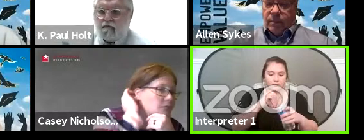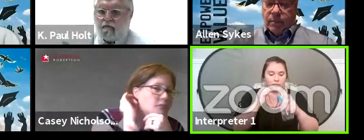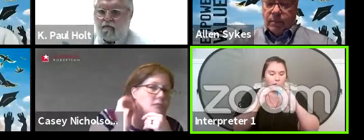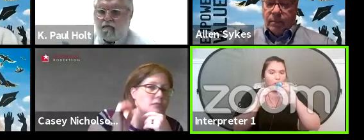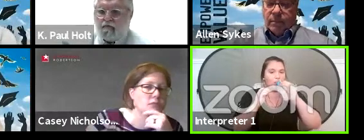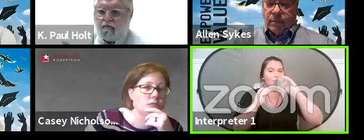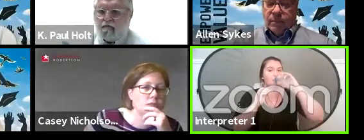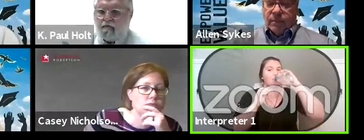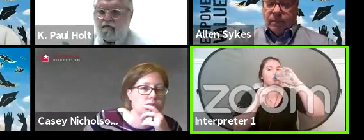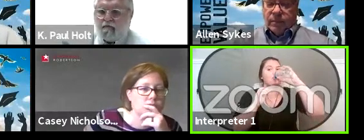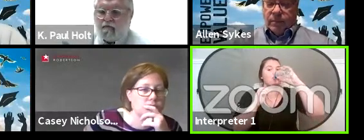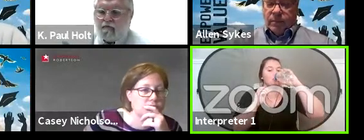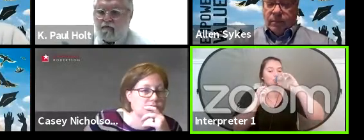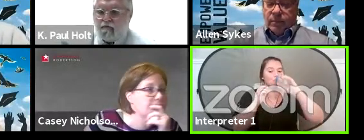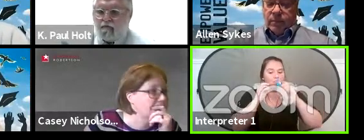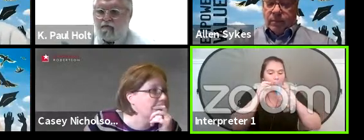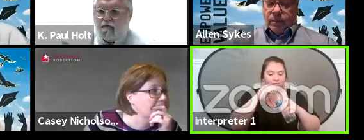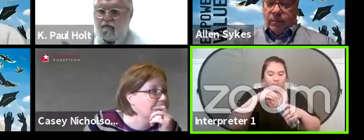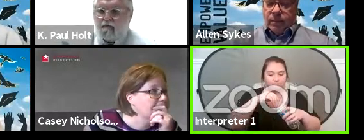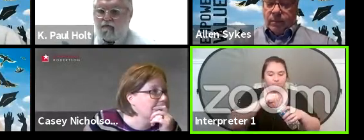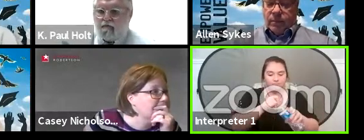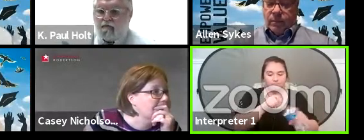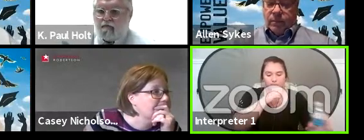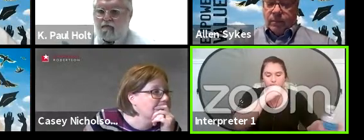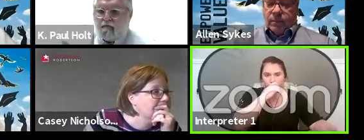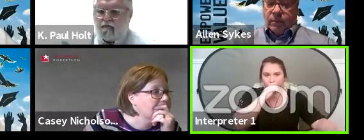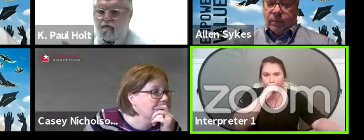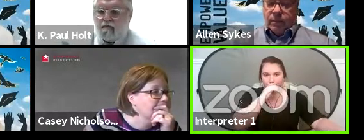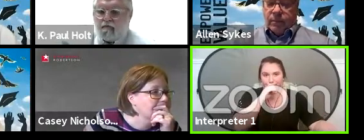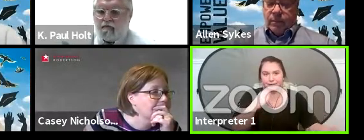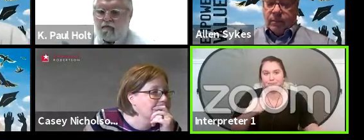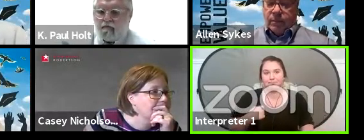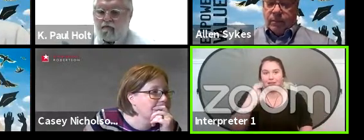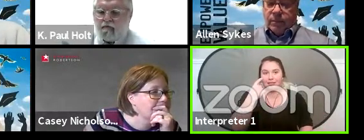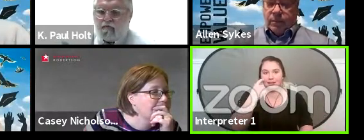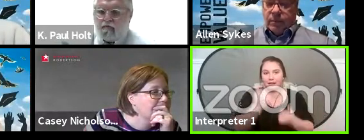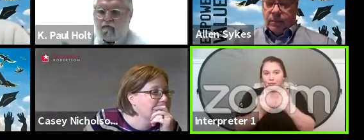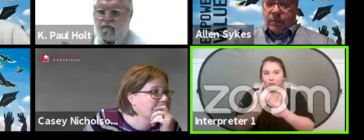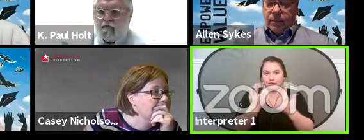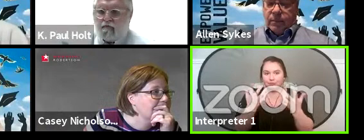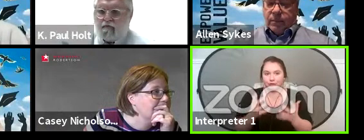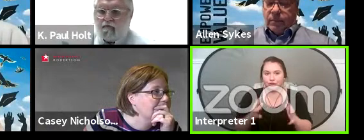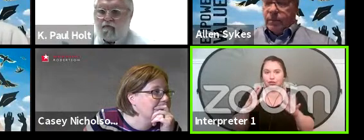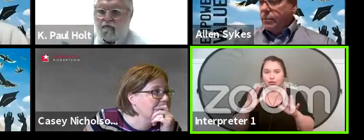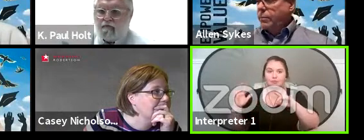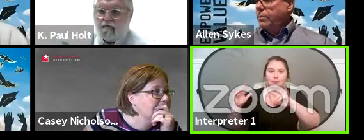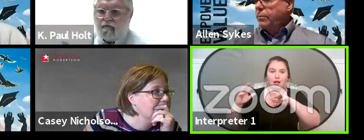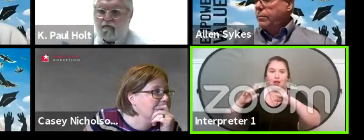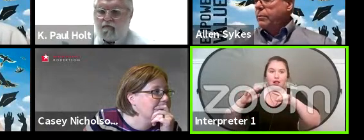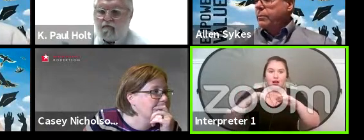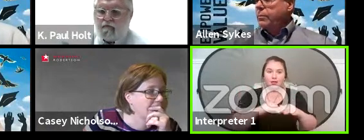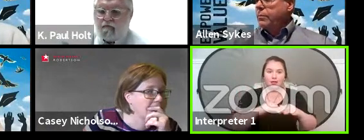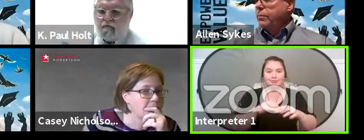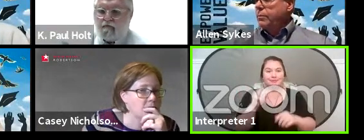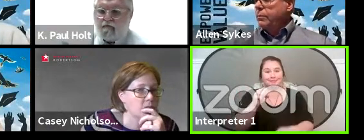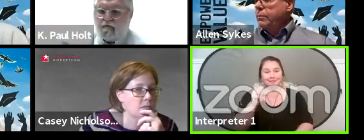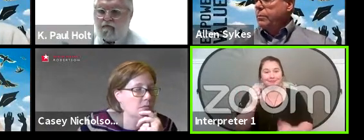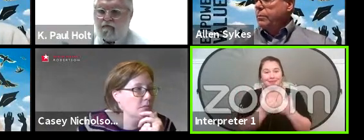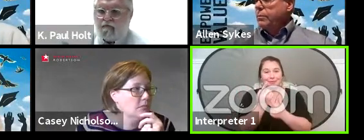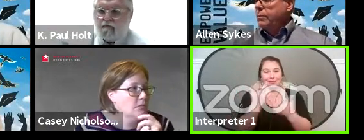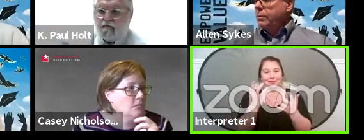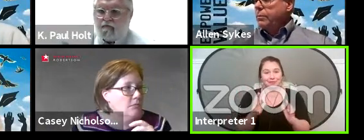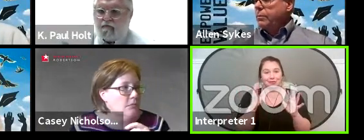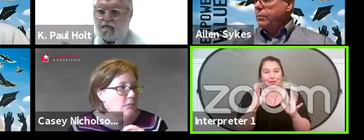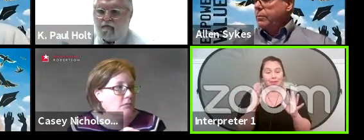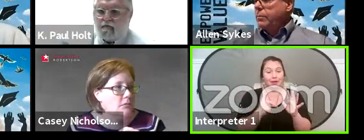I believe we're all back from our breakout room. All right. Sorry about that. Yes, it looks like we're all back. Hope everybody had some